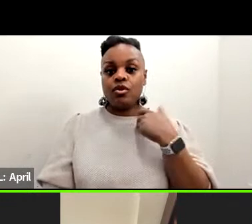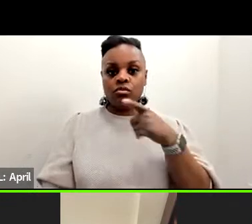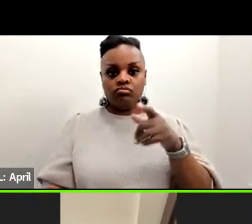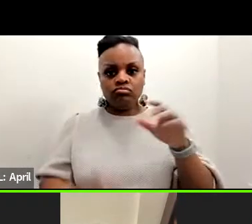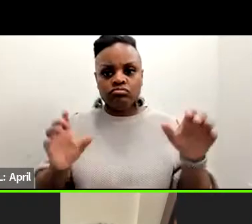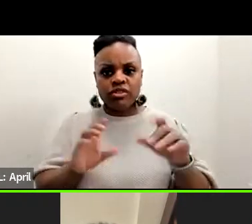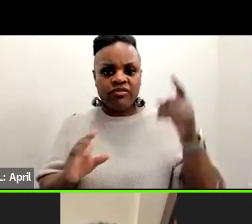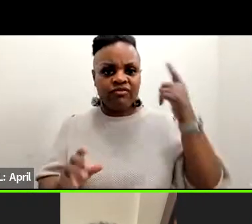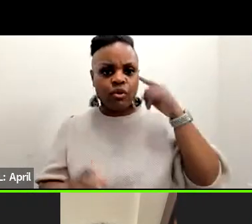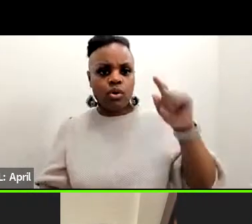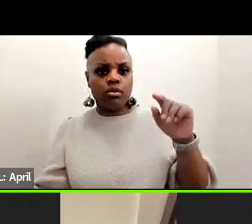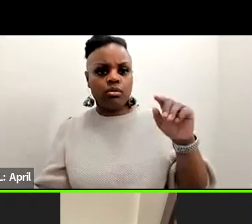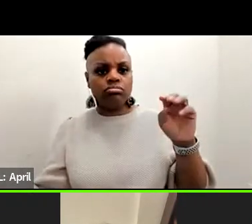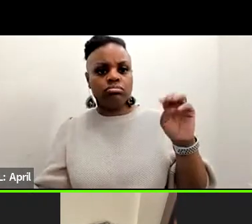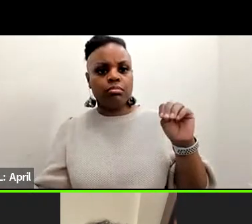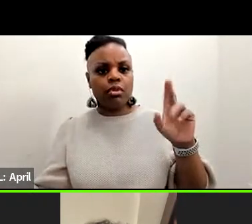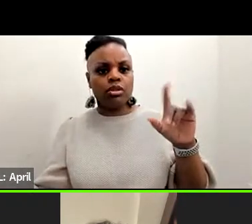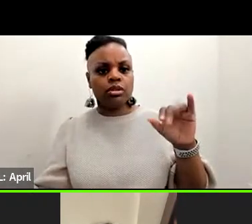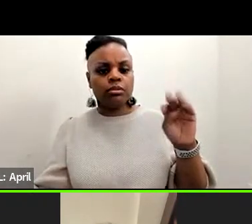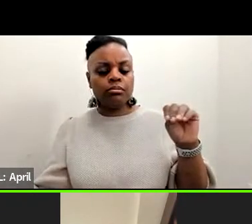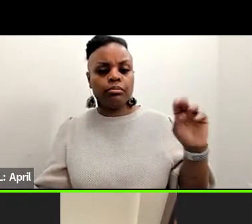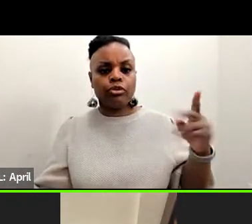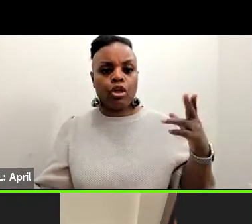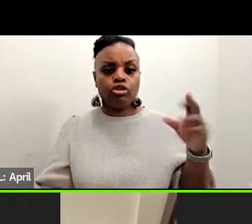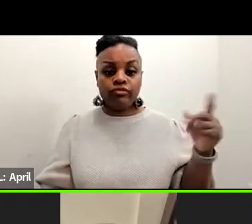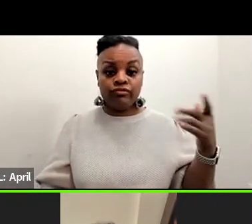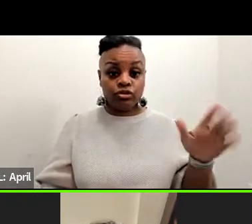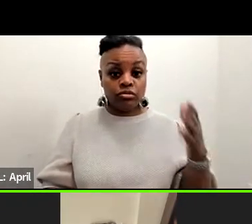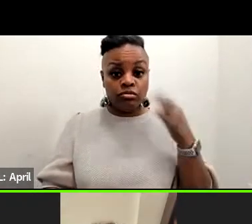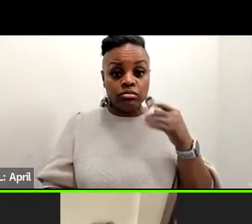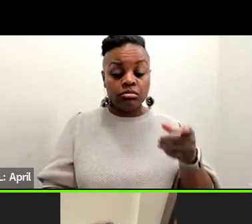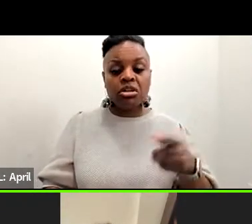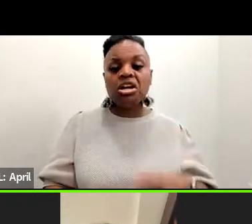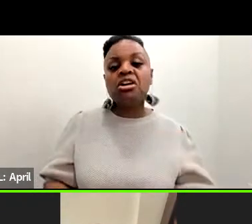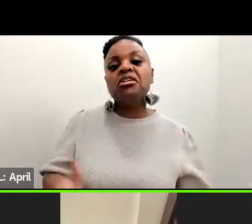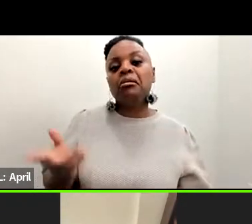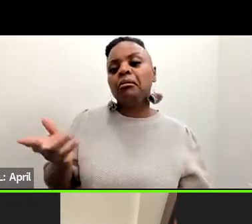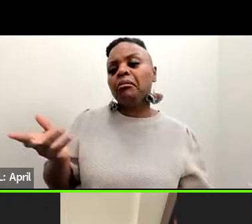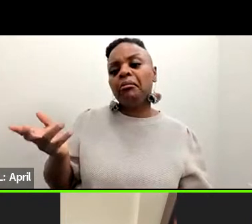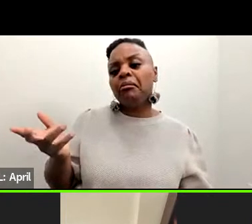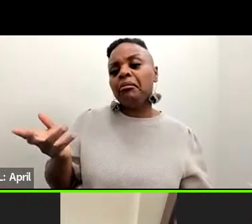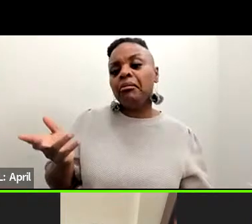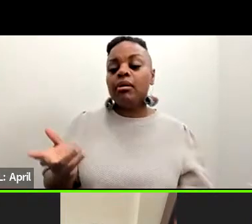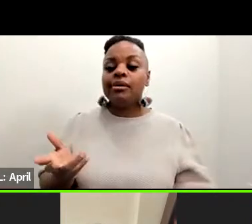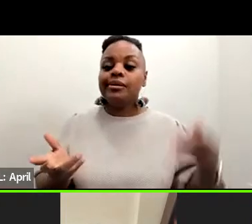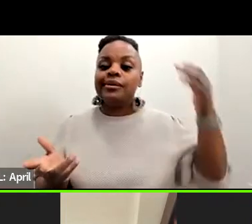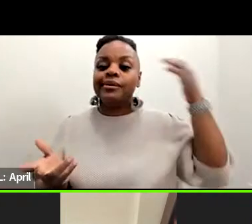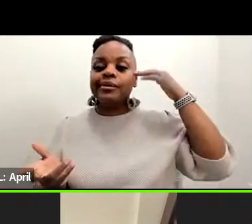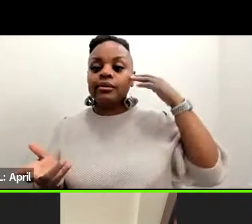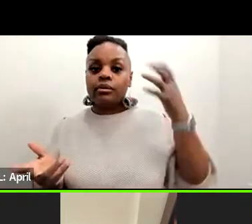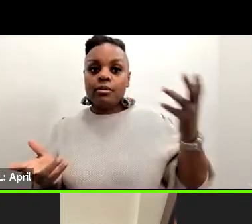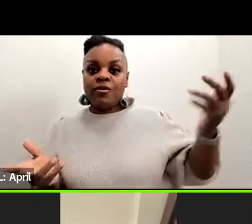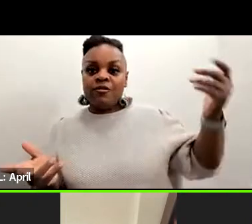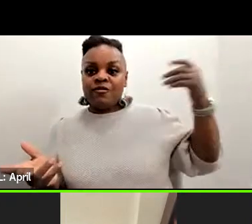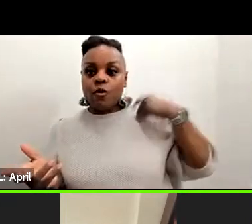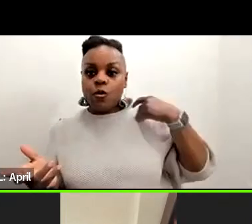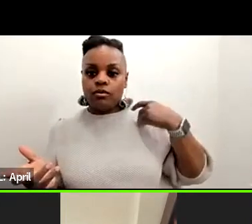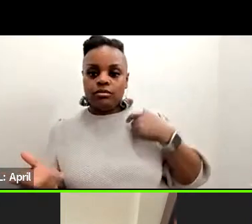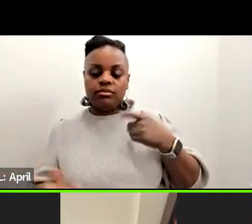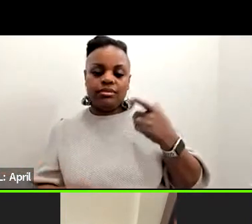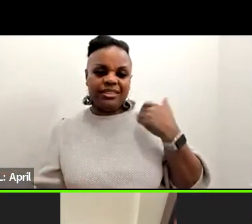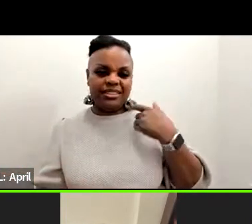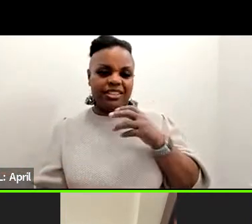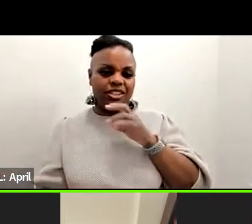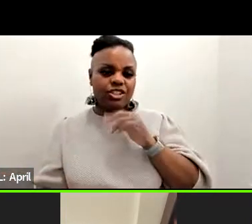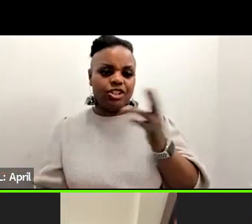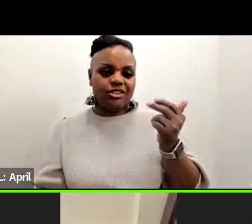least not overtly, not in the same large scale way they used to do before 2013. But I would say the majority